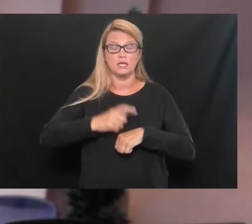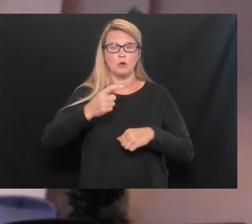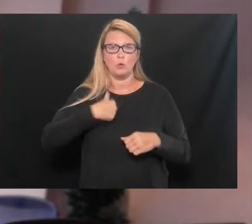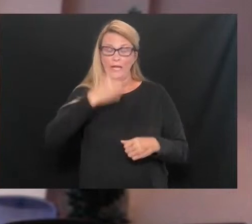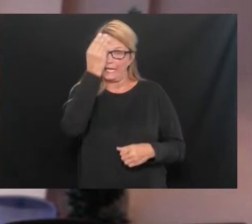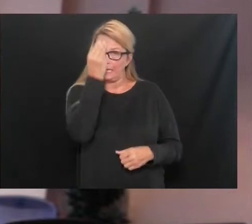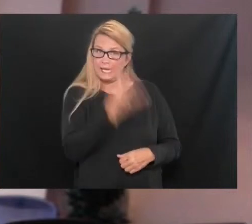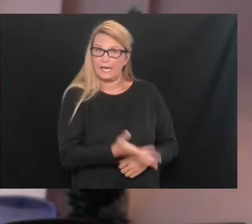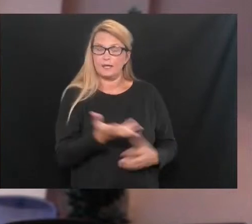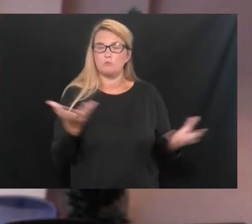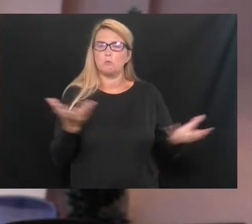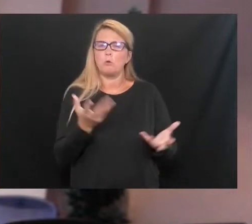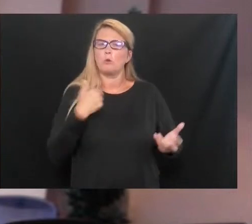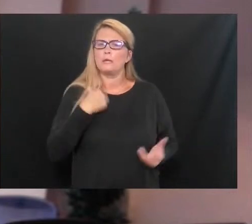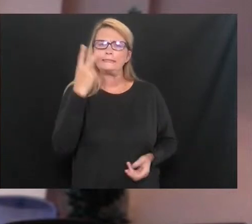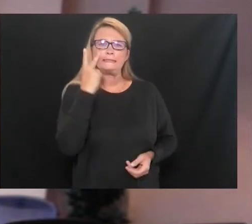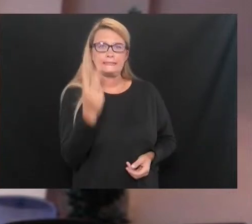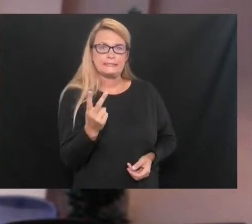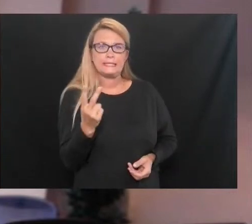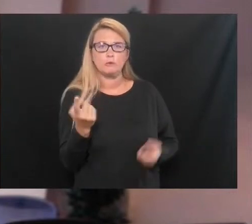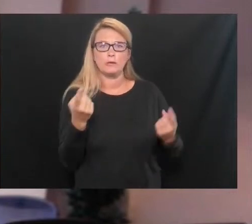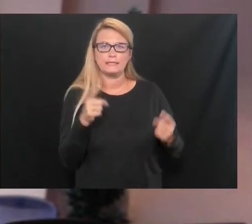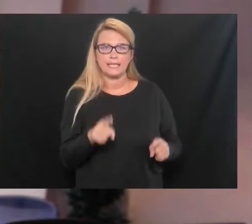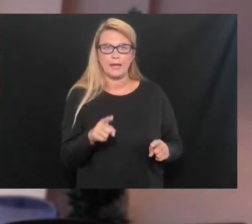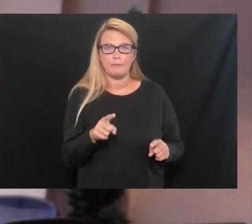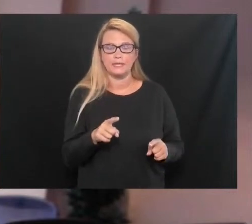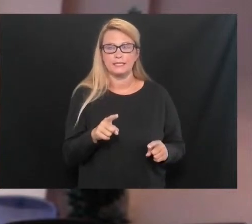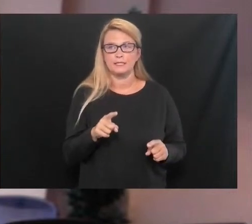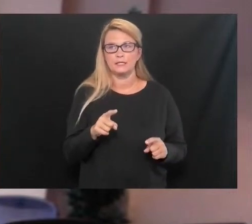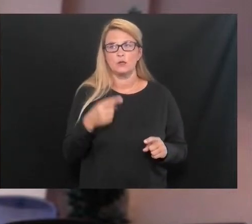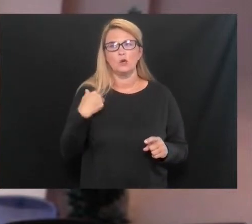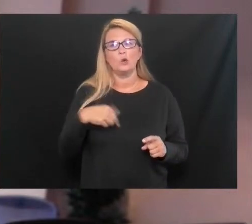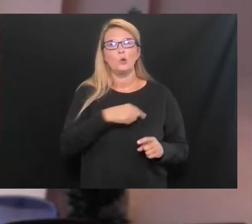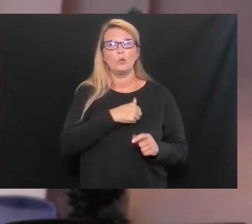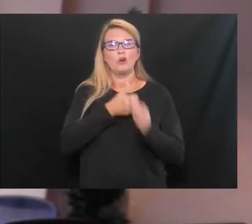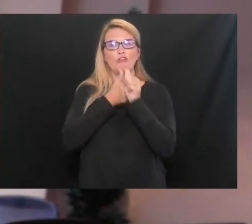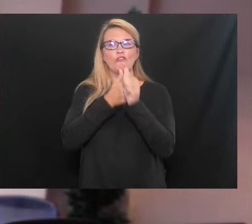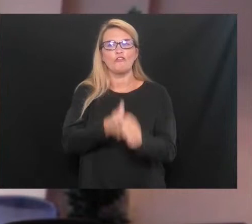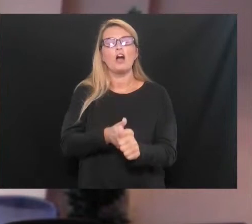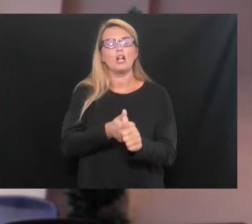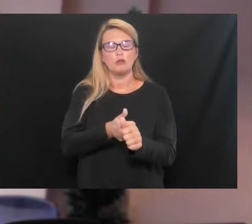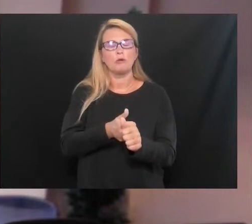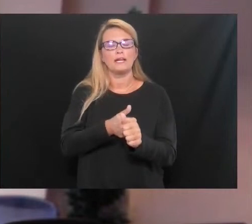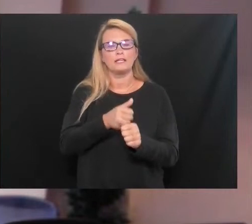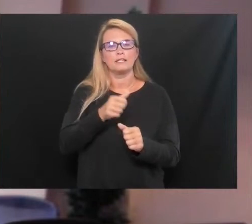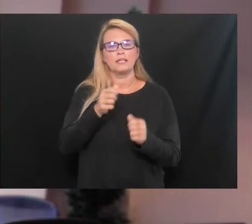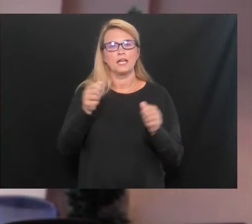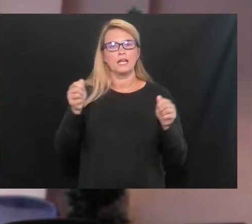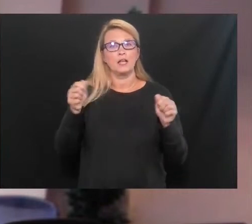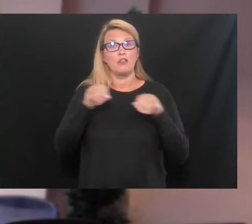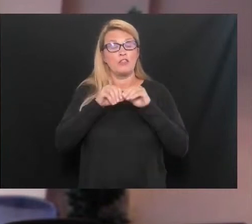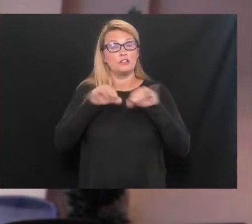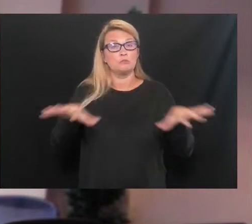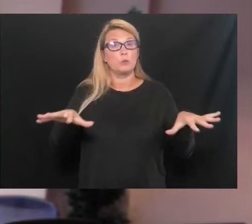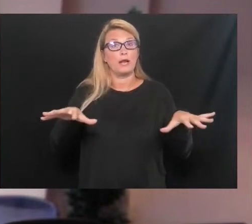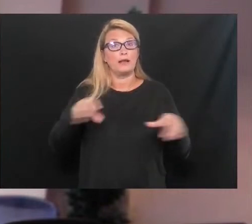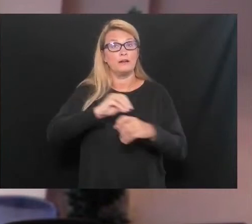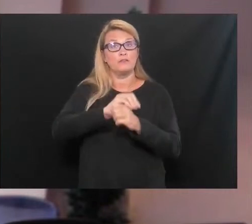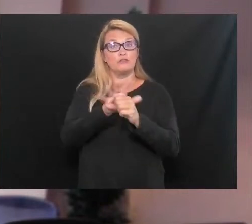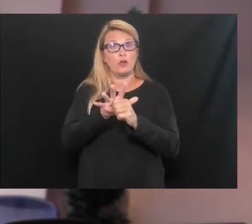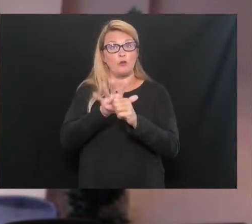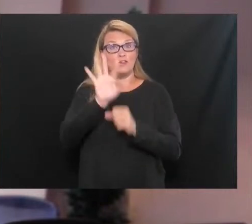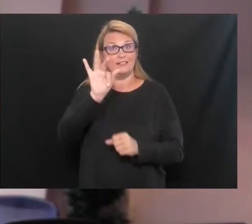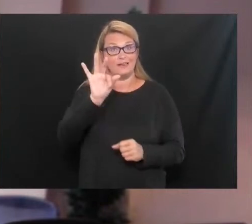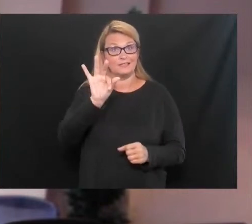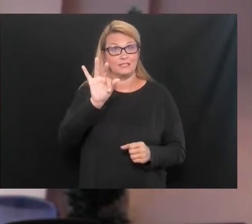a specific single metric, we are watching the spread of COVID-19 in West Virginia.